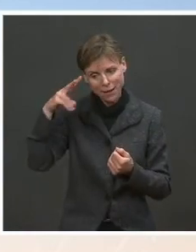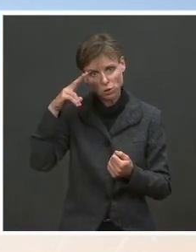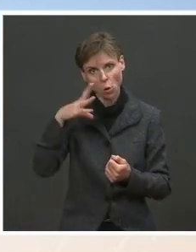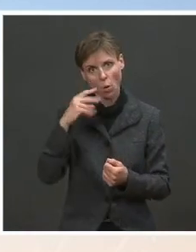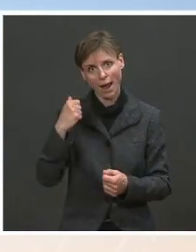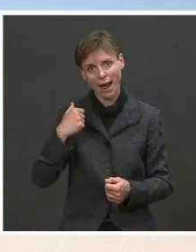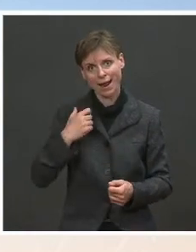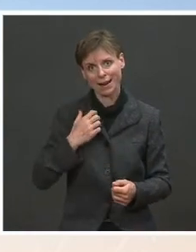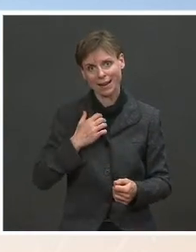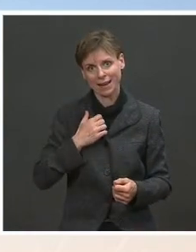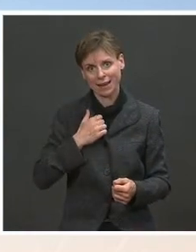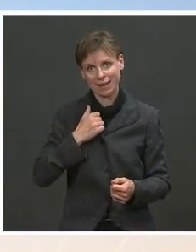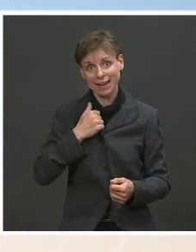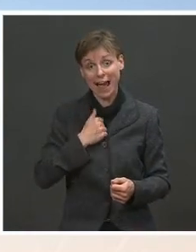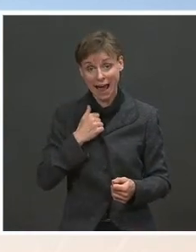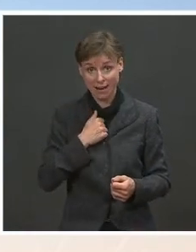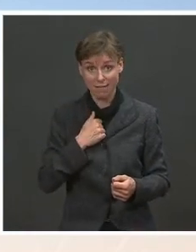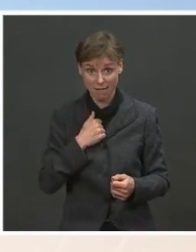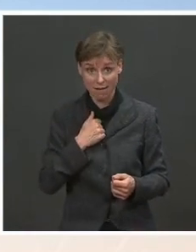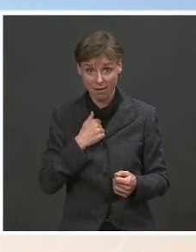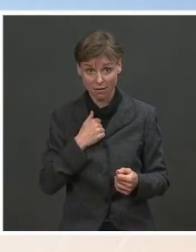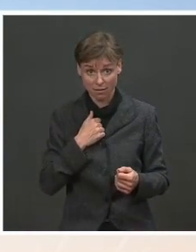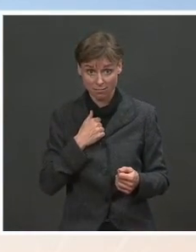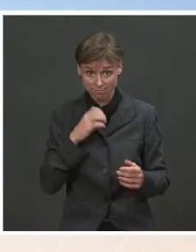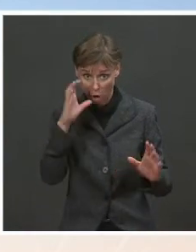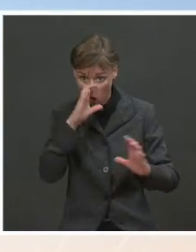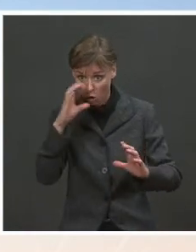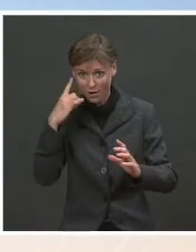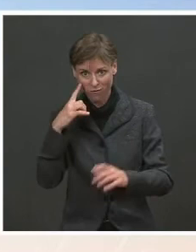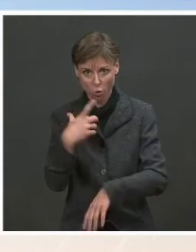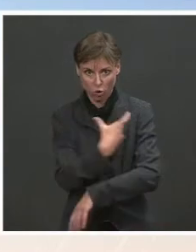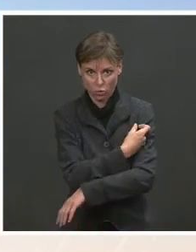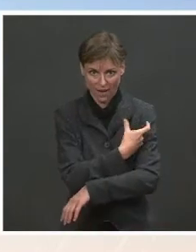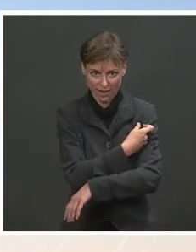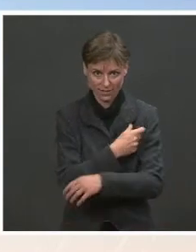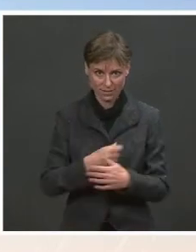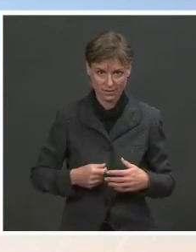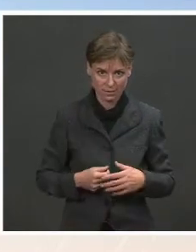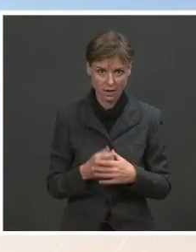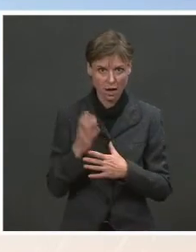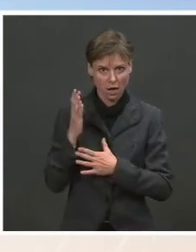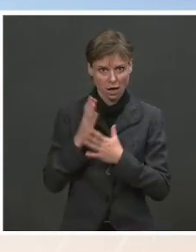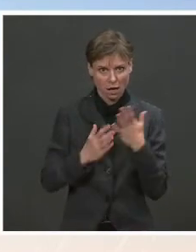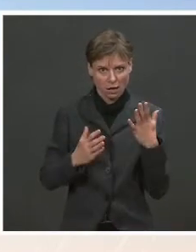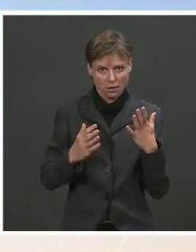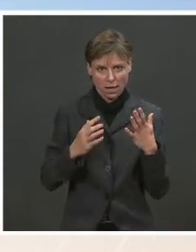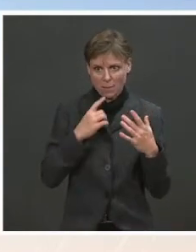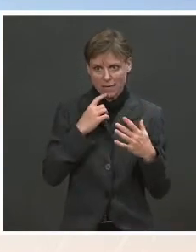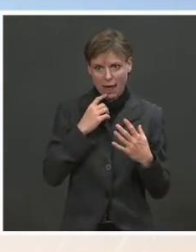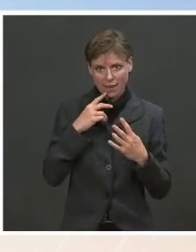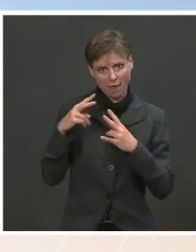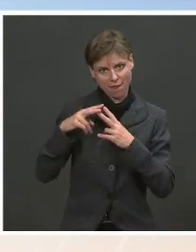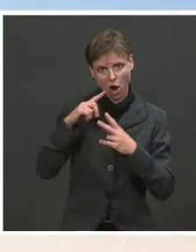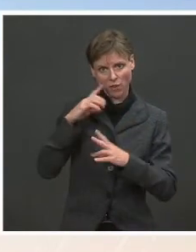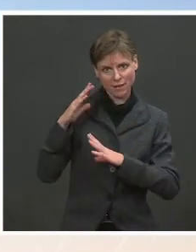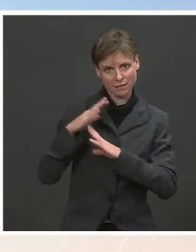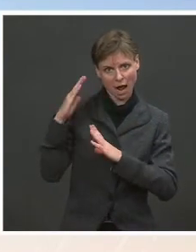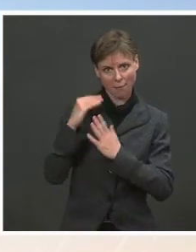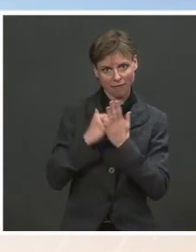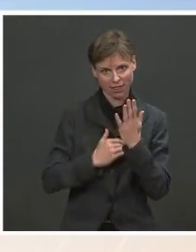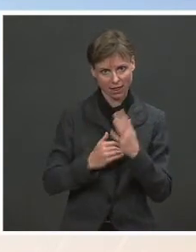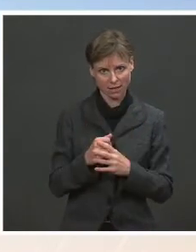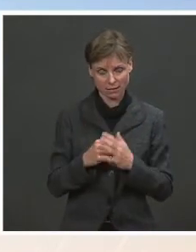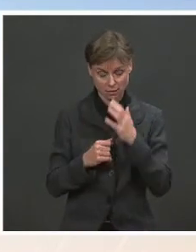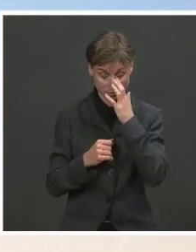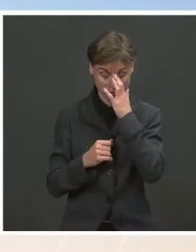for doses of vaccines. There's some reporting out saying that those would be at the top of the list. Can you confirm those reports?